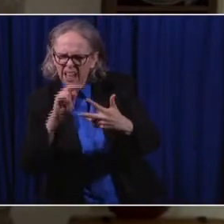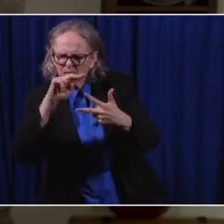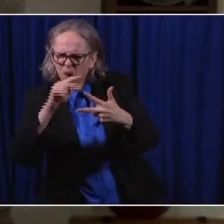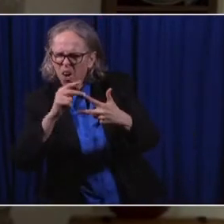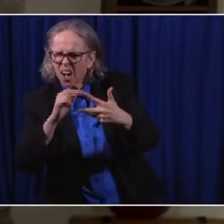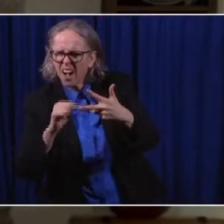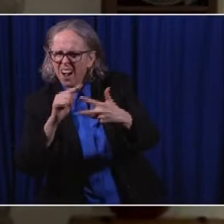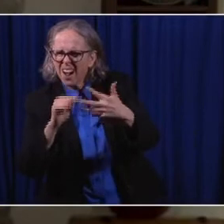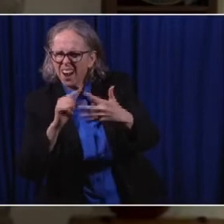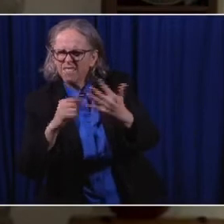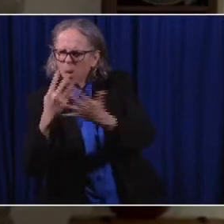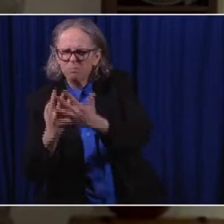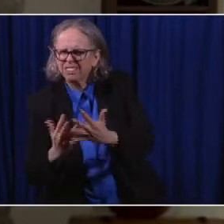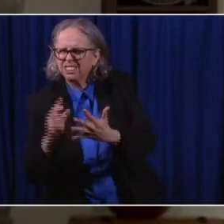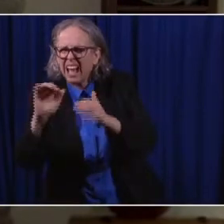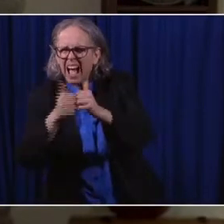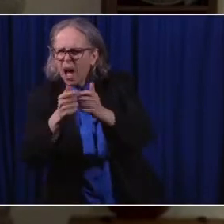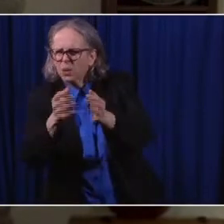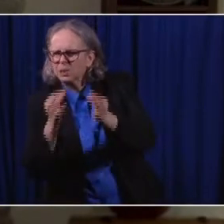considered in the next tier?